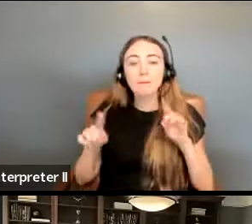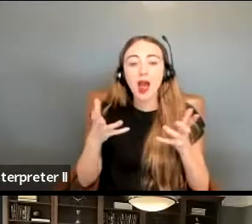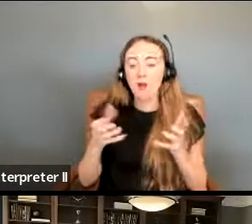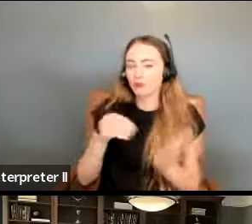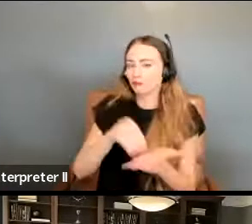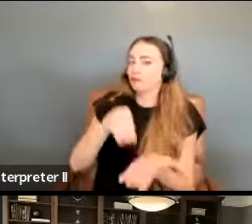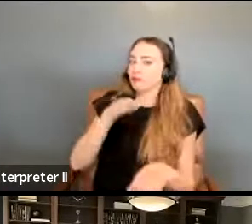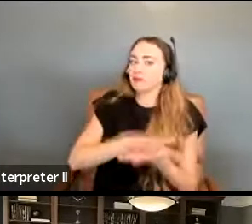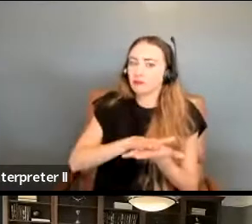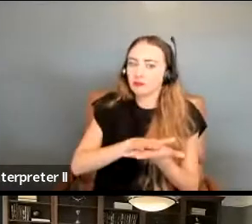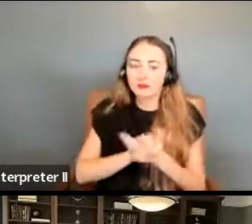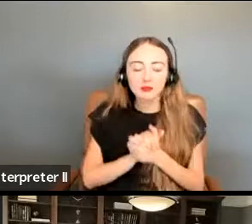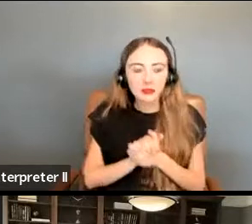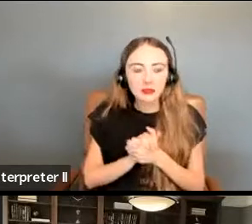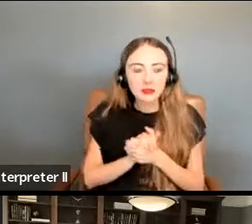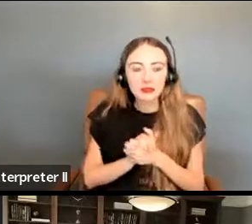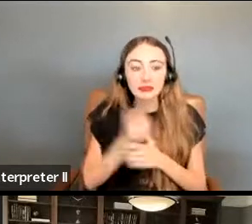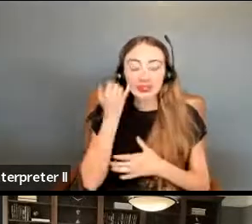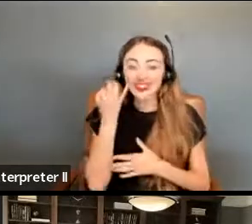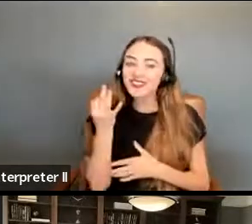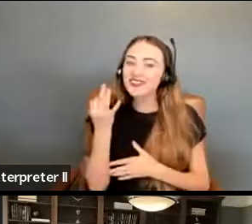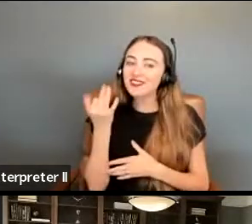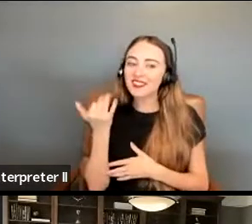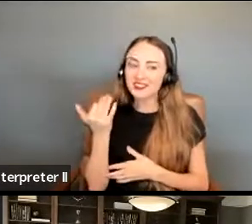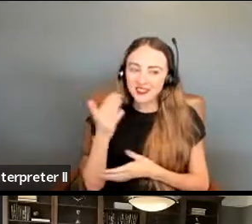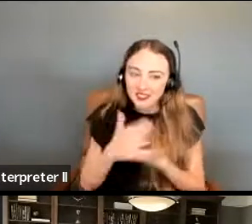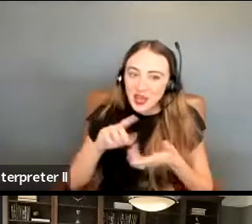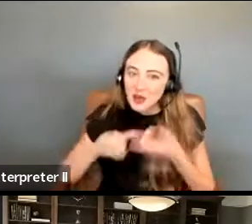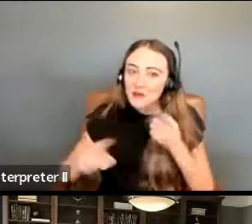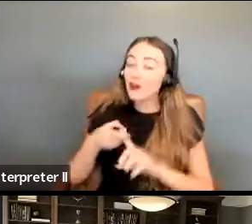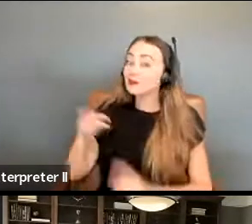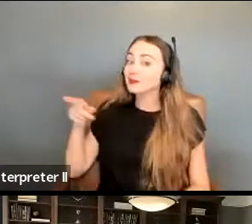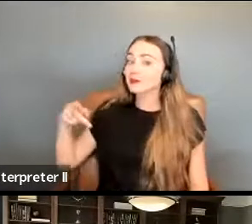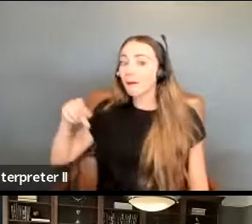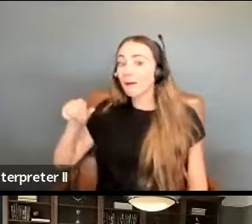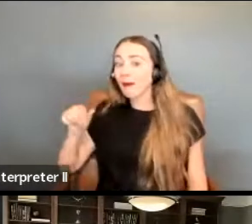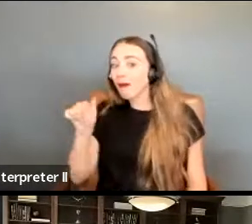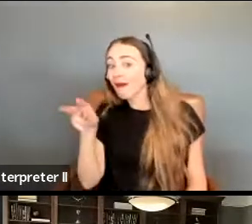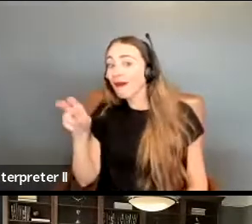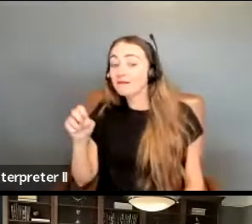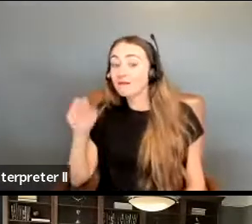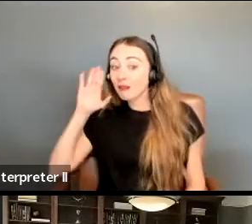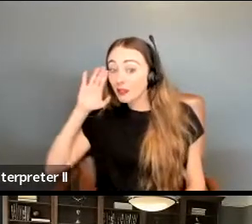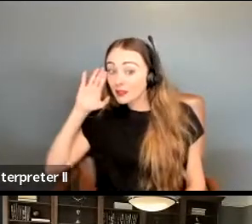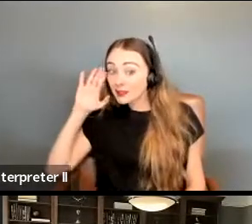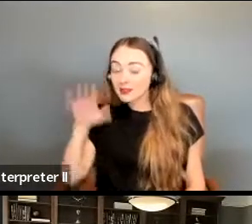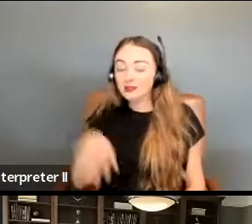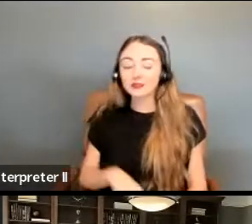record, especially if some of our friends on the other end of Pennsylvania Avenue are listening.